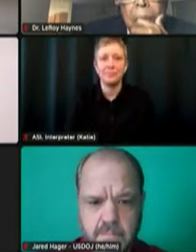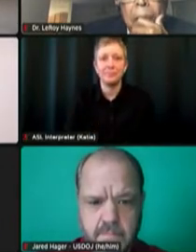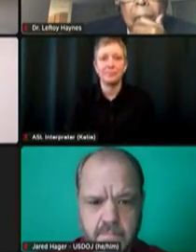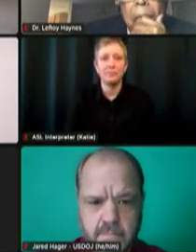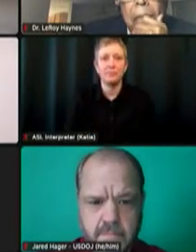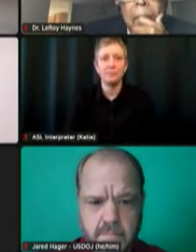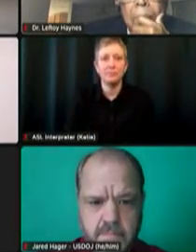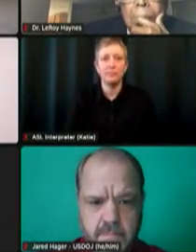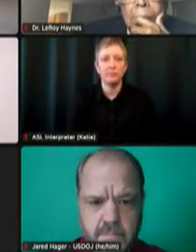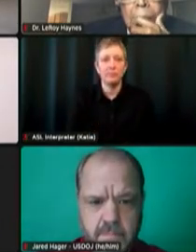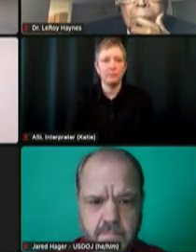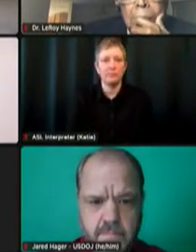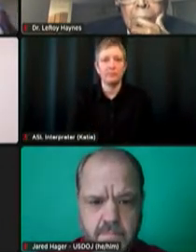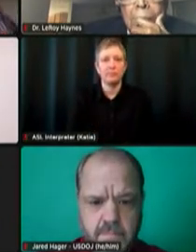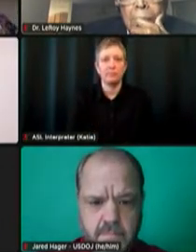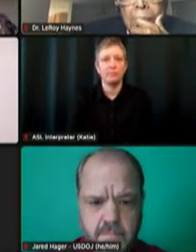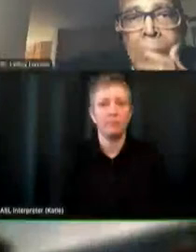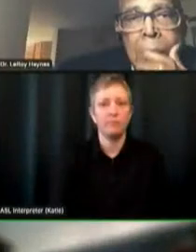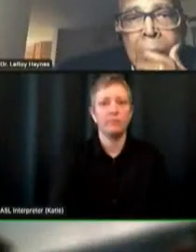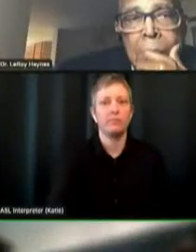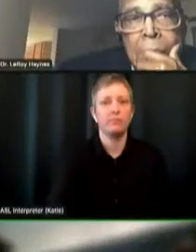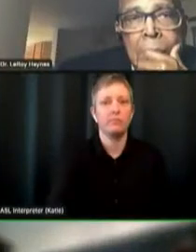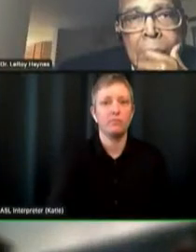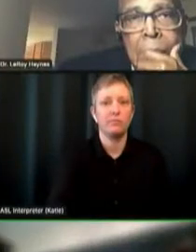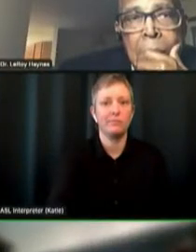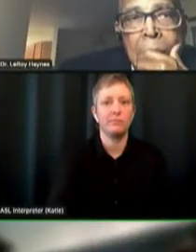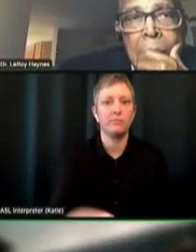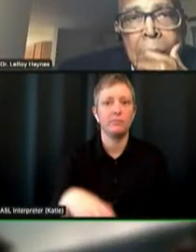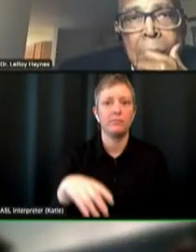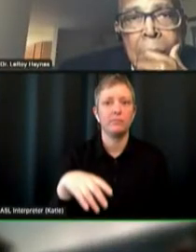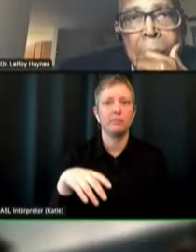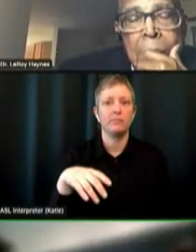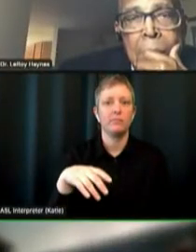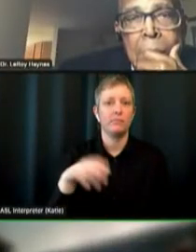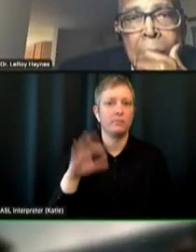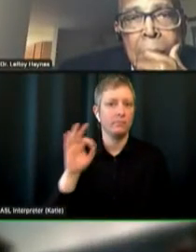Well, with that being said, I guess we can go, Dory, into our